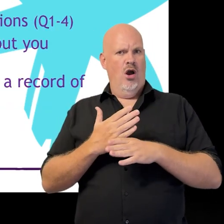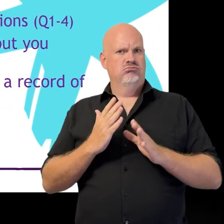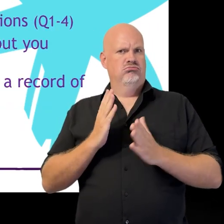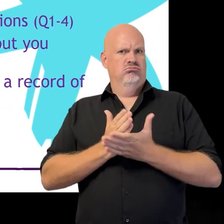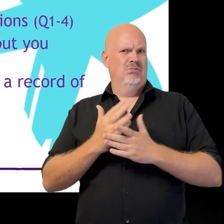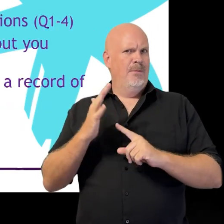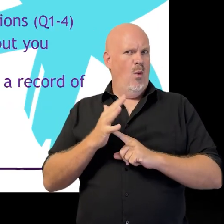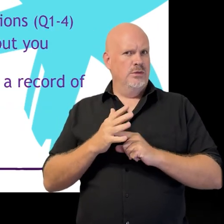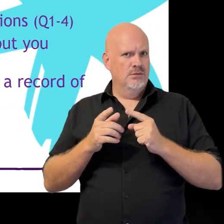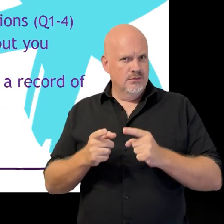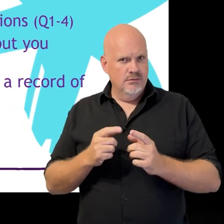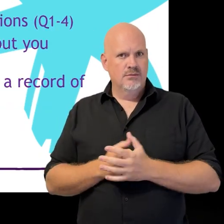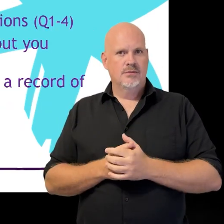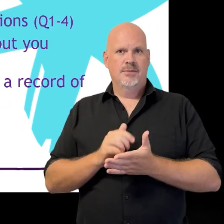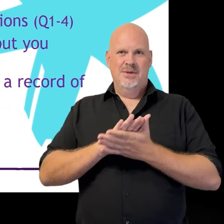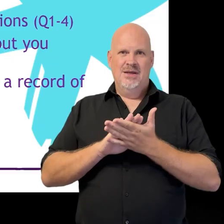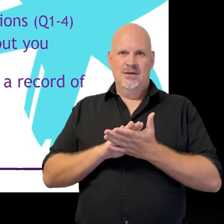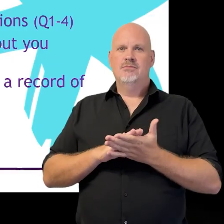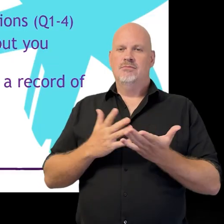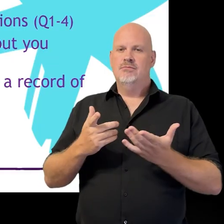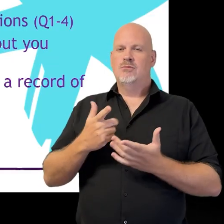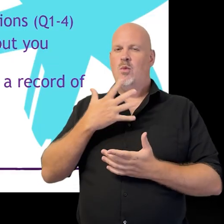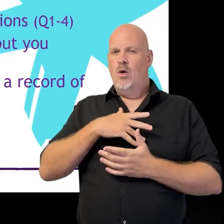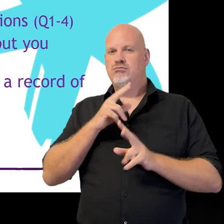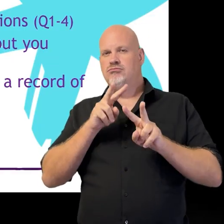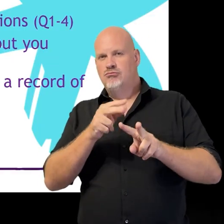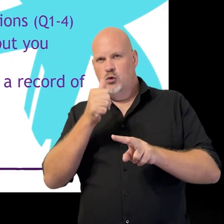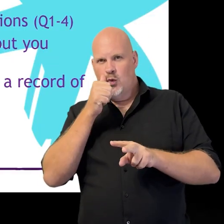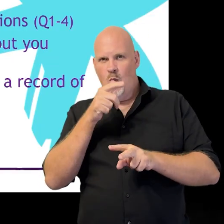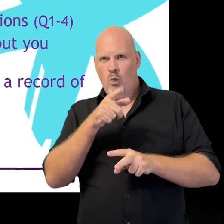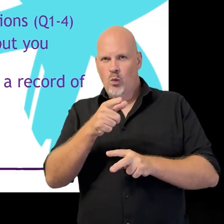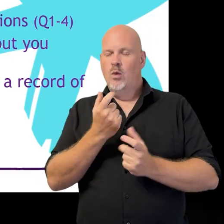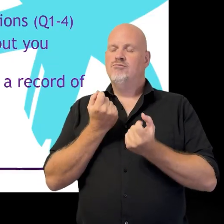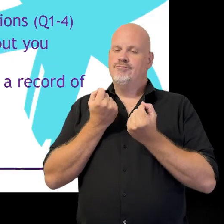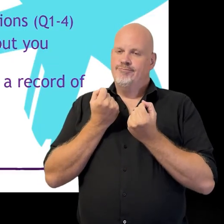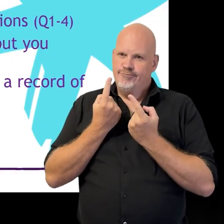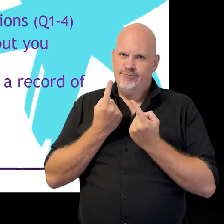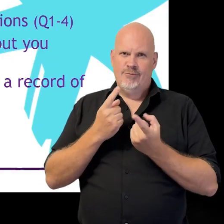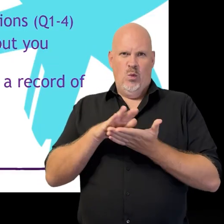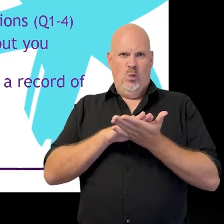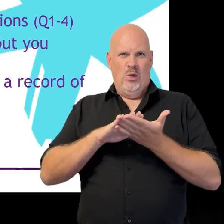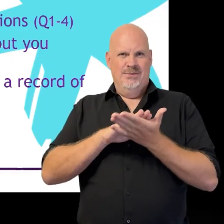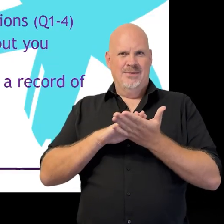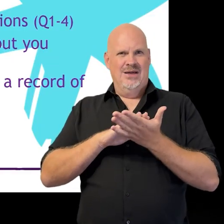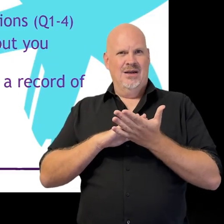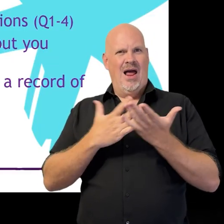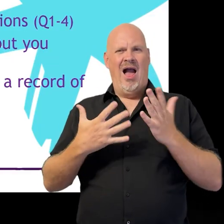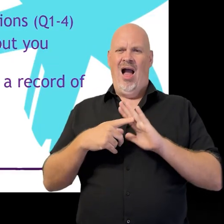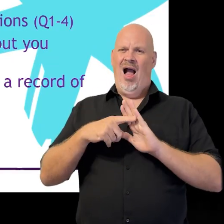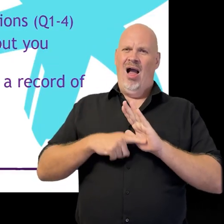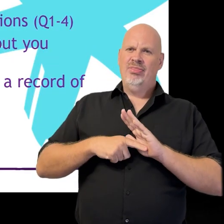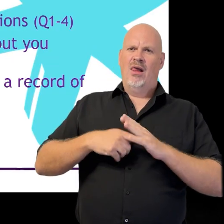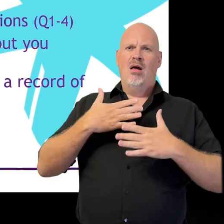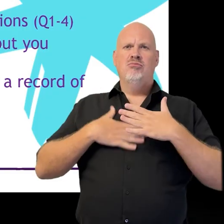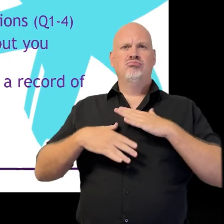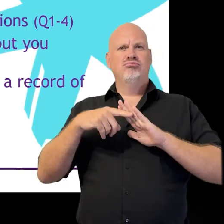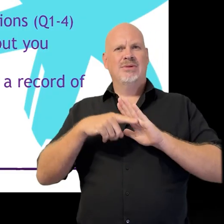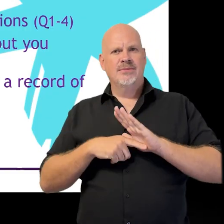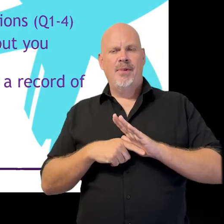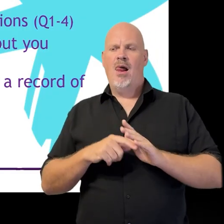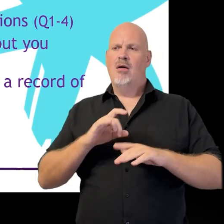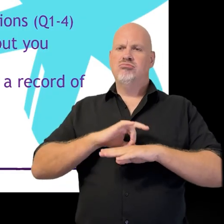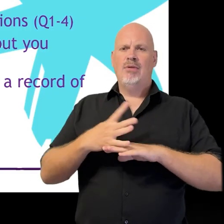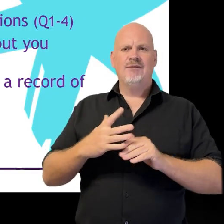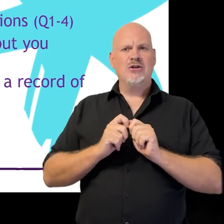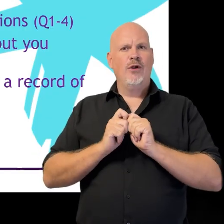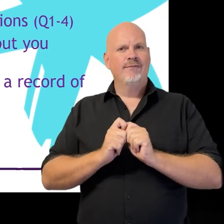So now that we've got a full understanding of the context, let's just remind ourselves of what we have to do. So